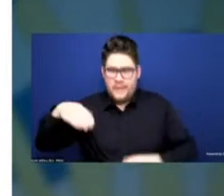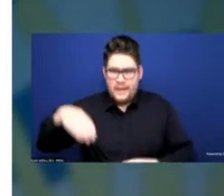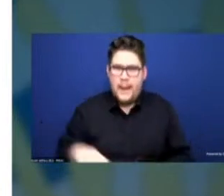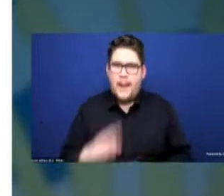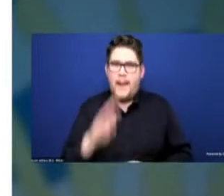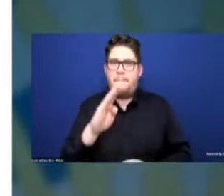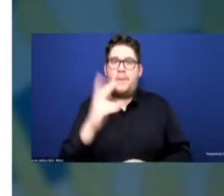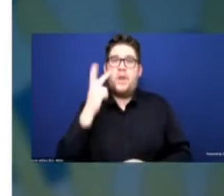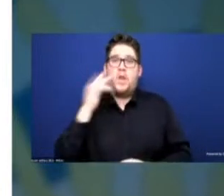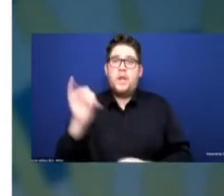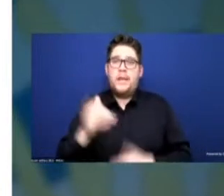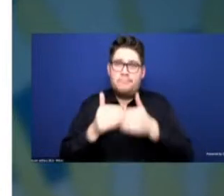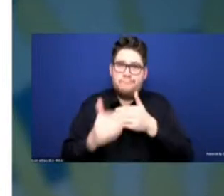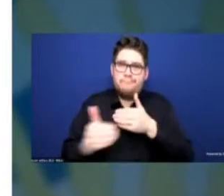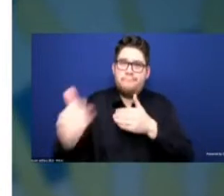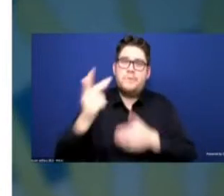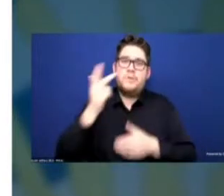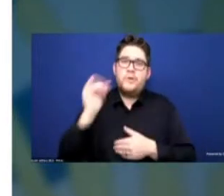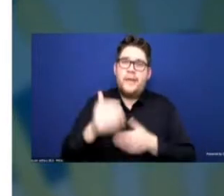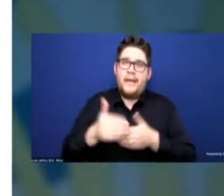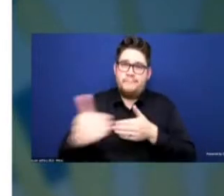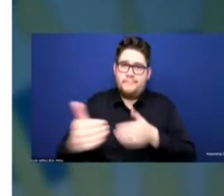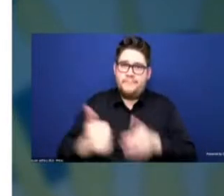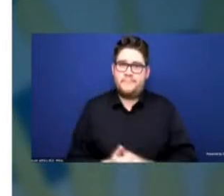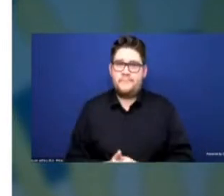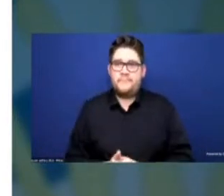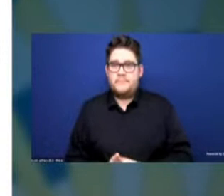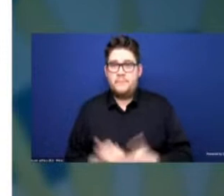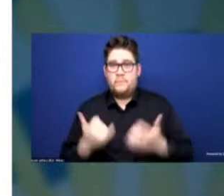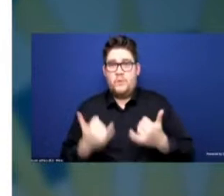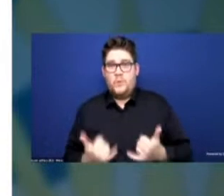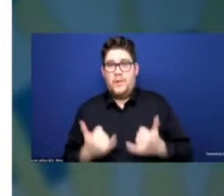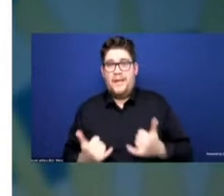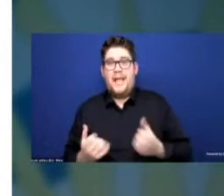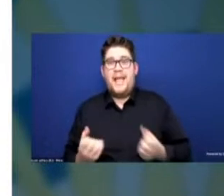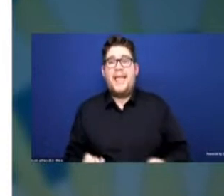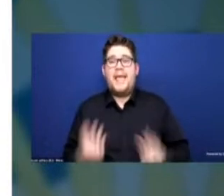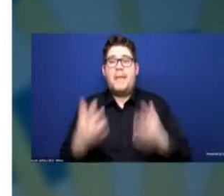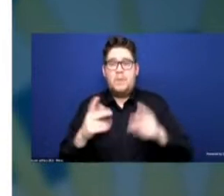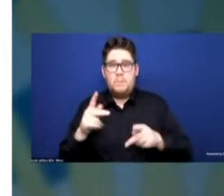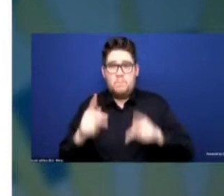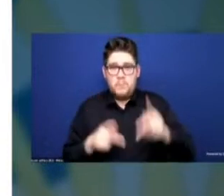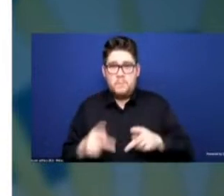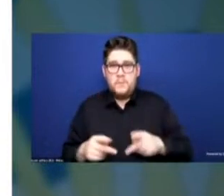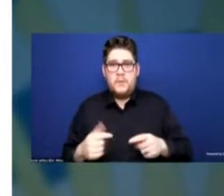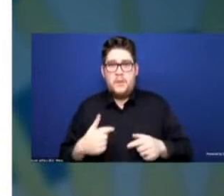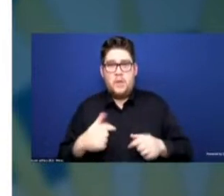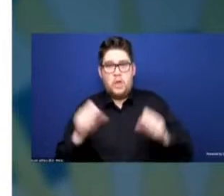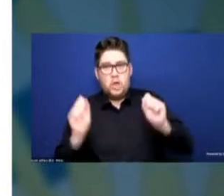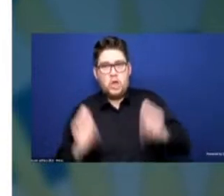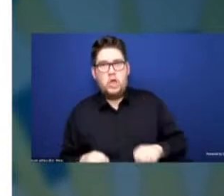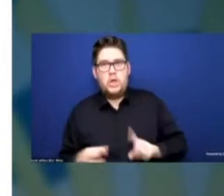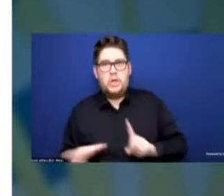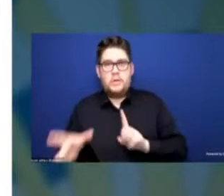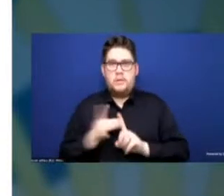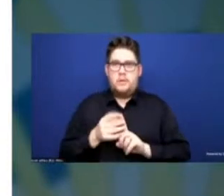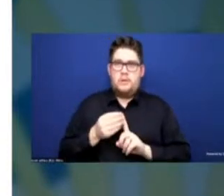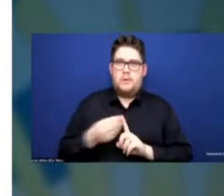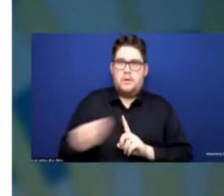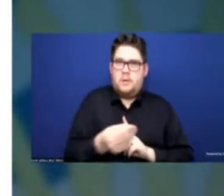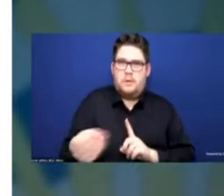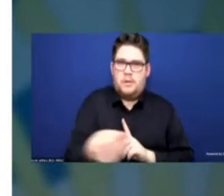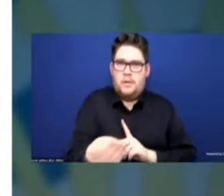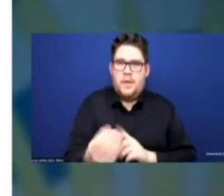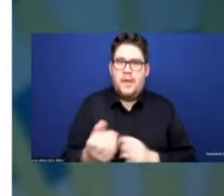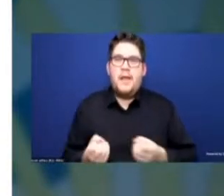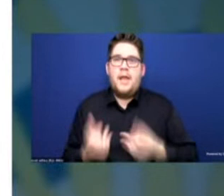infectious contacts, so the contacts we're having where the virus can be transmitted to others on average in the province is somewhere around